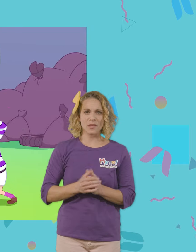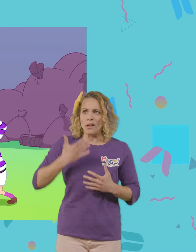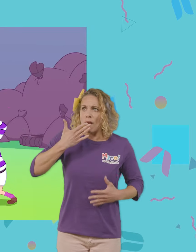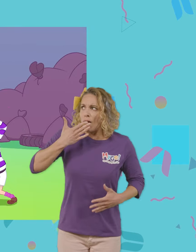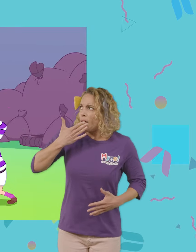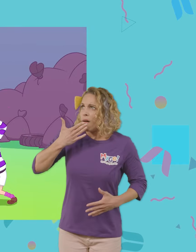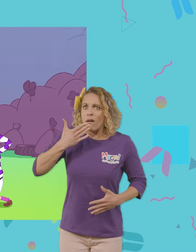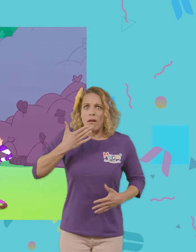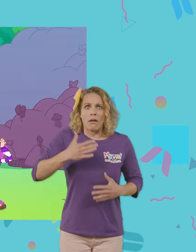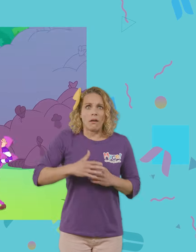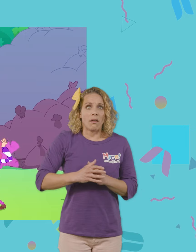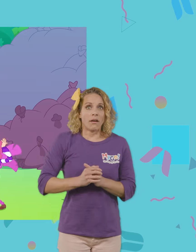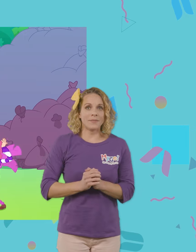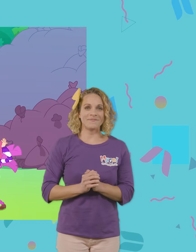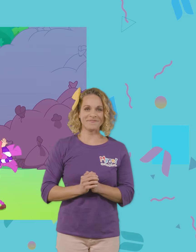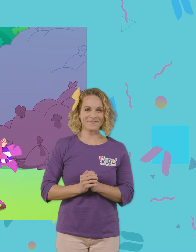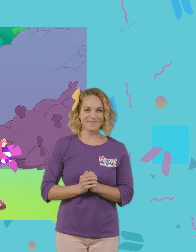Oh no!